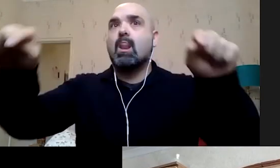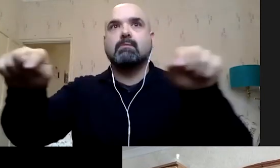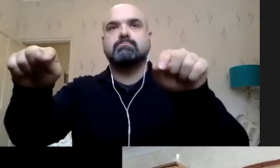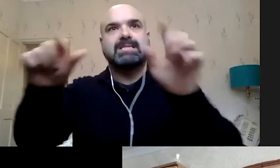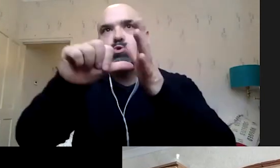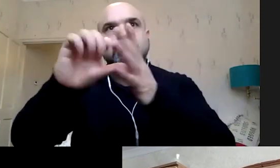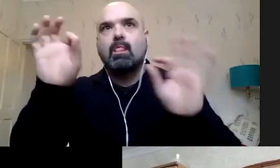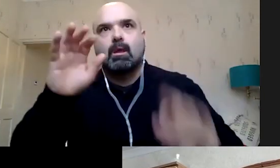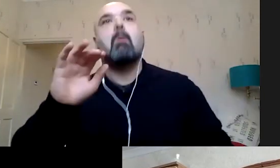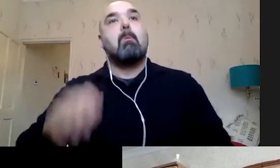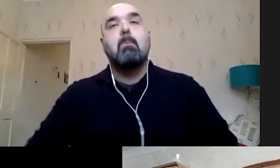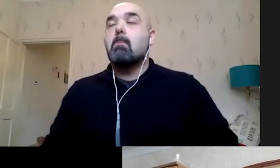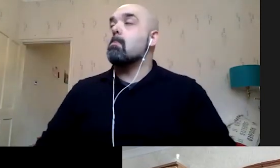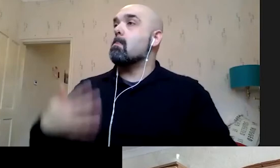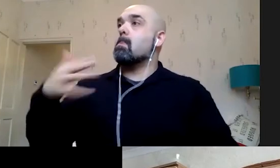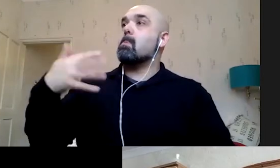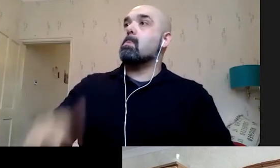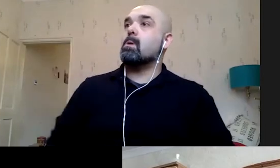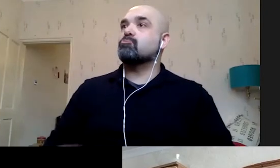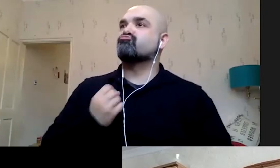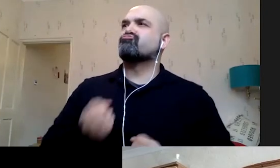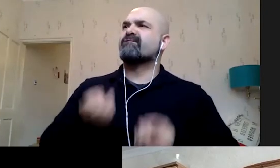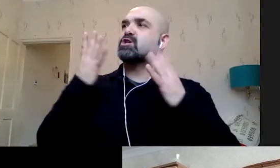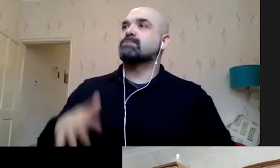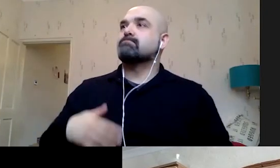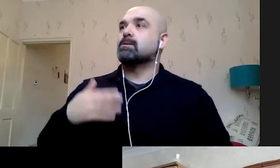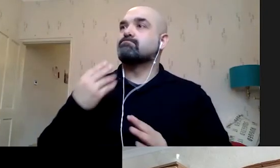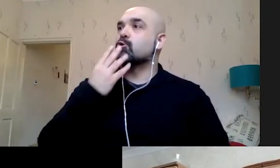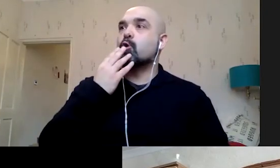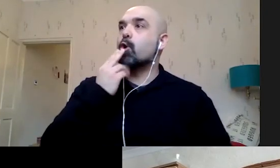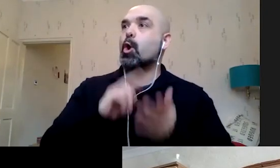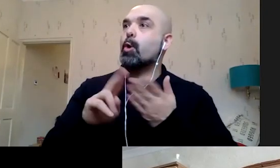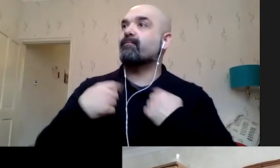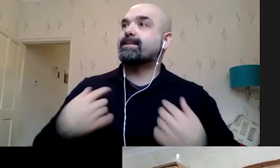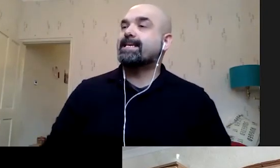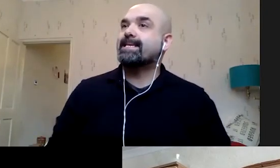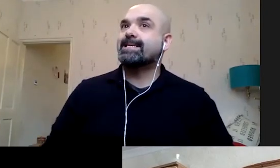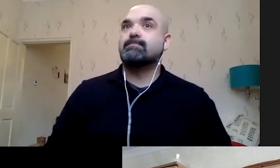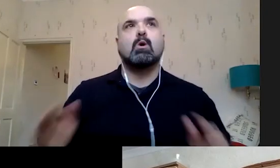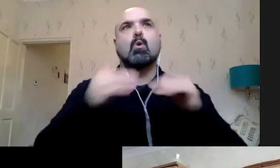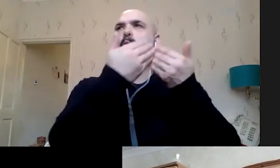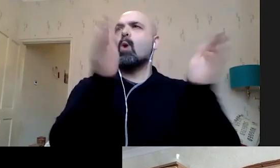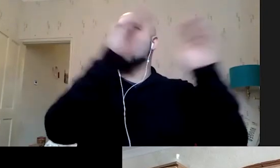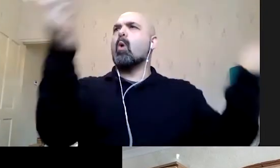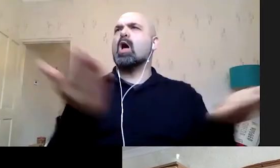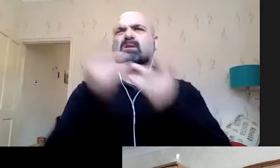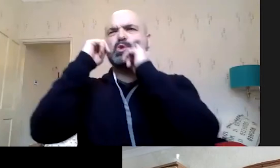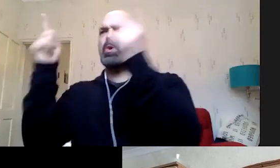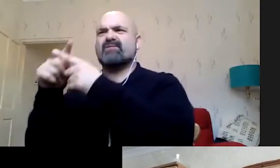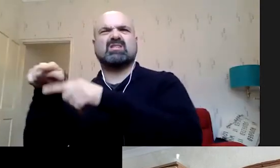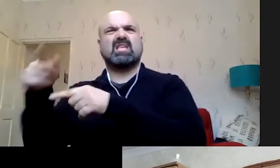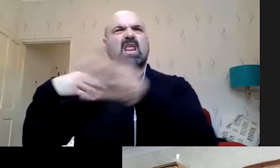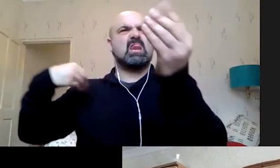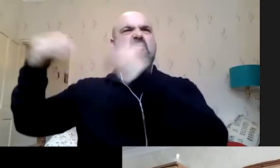refreshing, because it's not exactly something I'm used to. But it's, so I think going out into the wider world, because universities are generally fairly